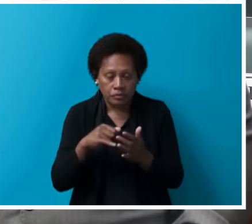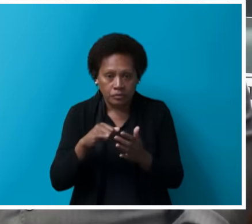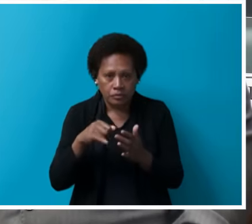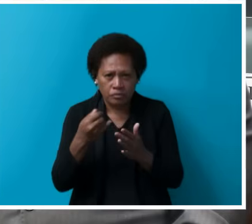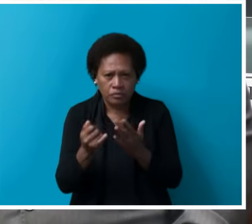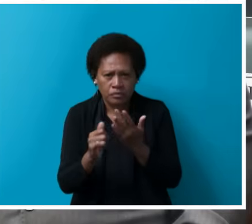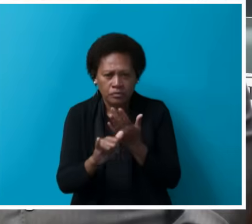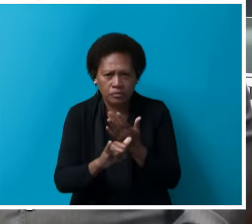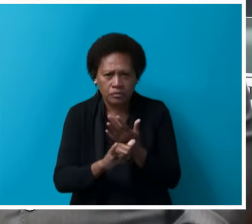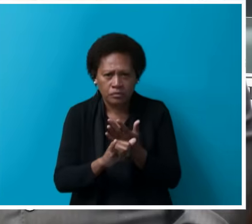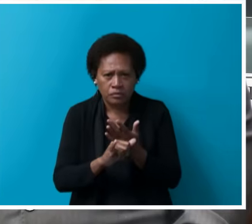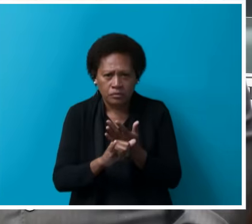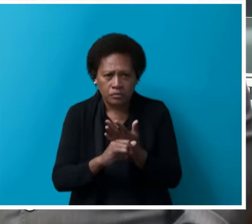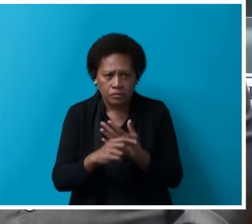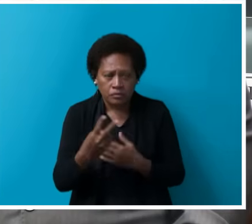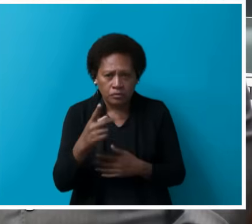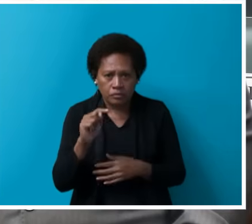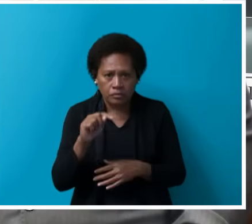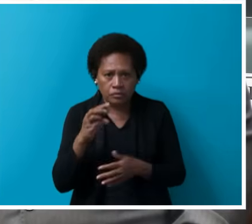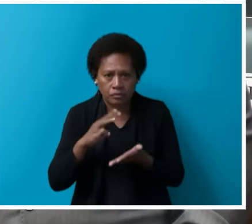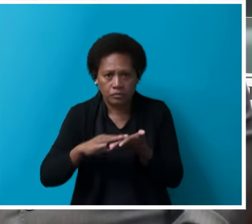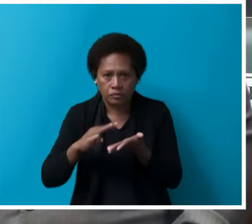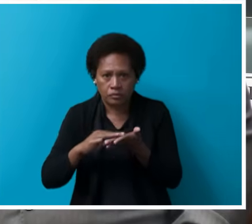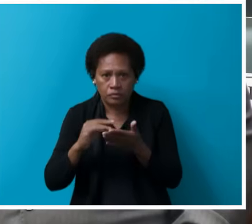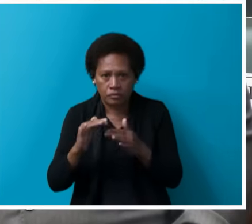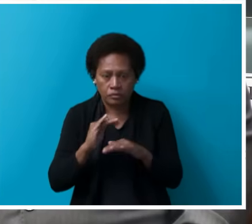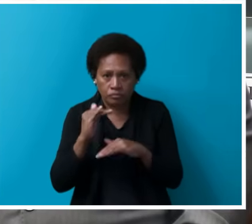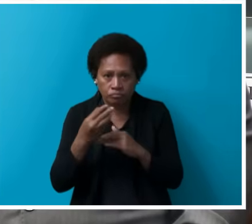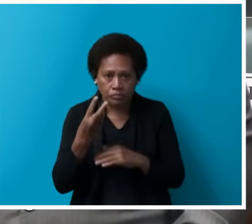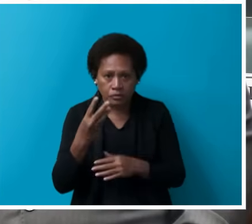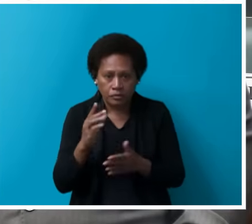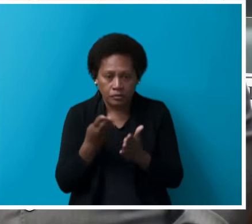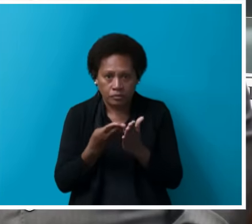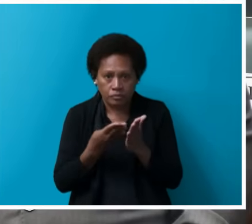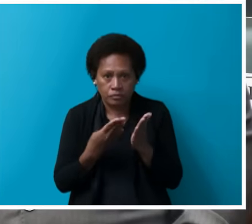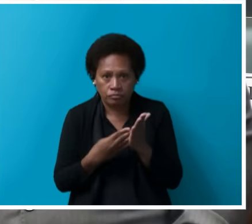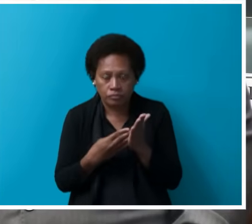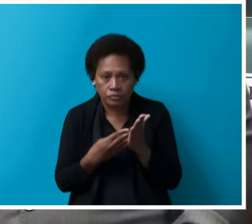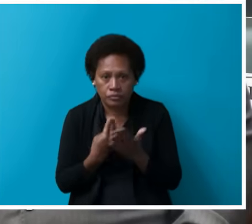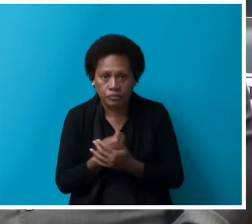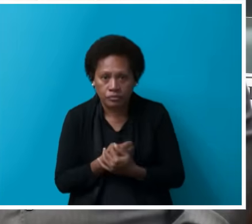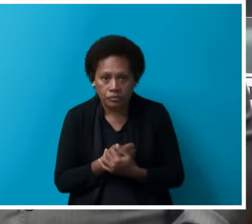total projected increase of 2.2 billion over 3 budgets. So,